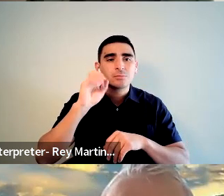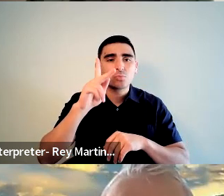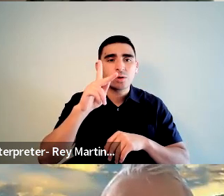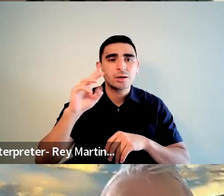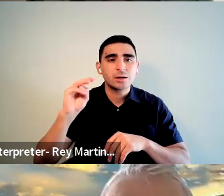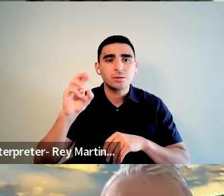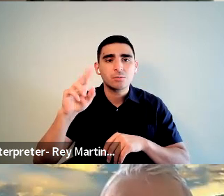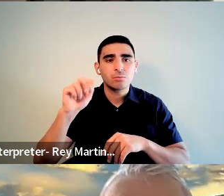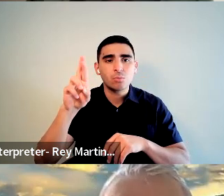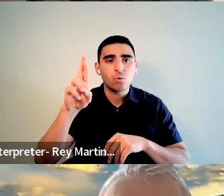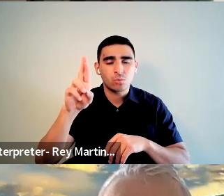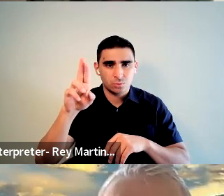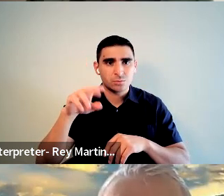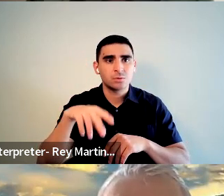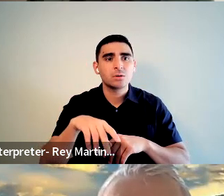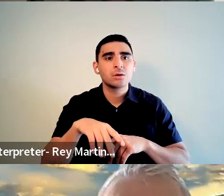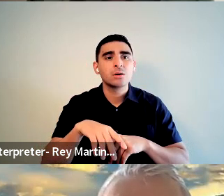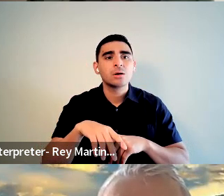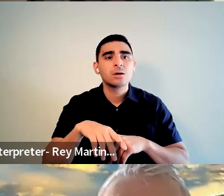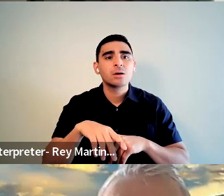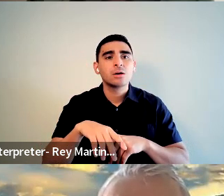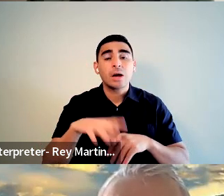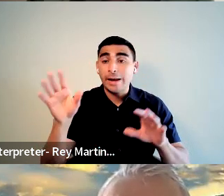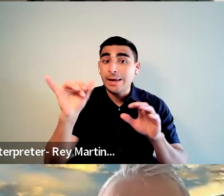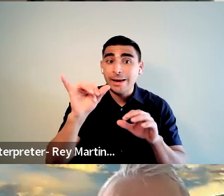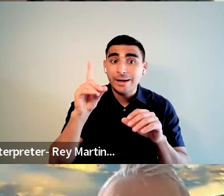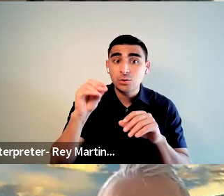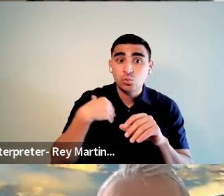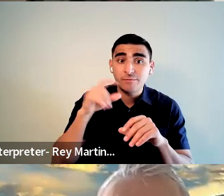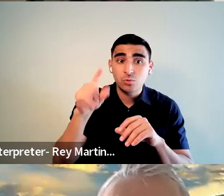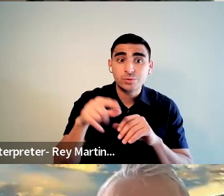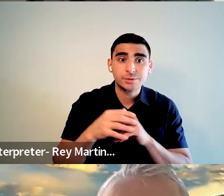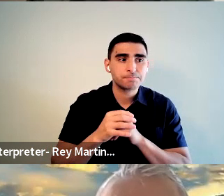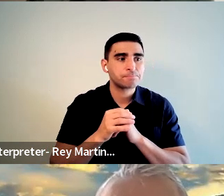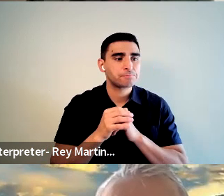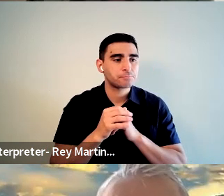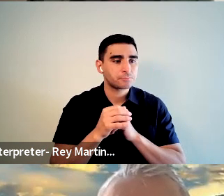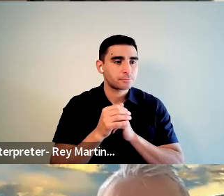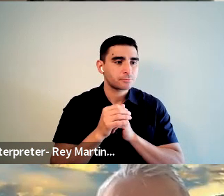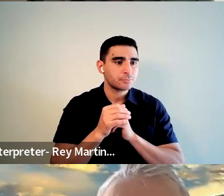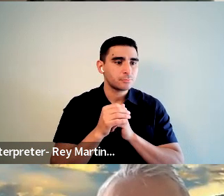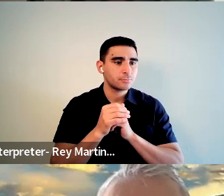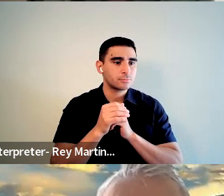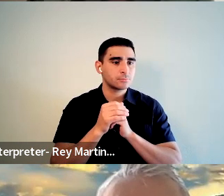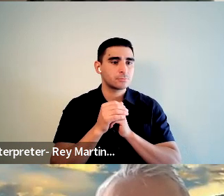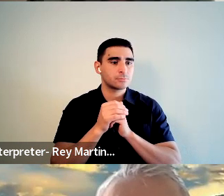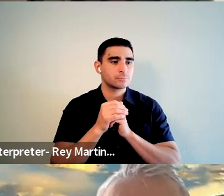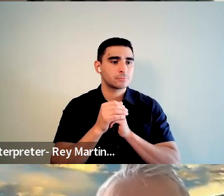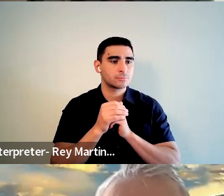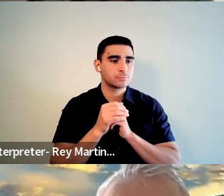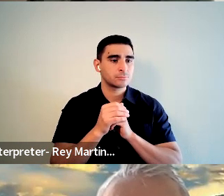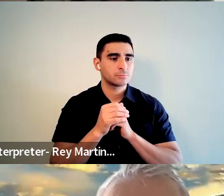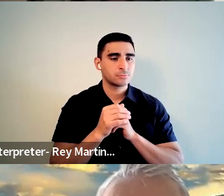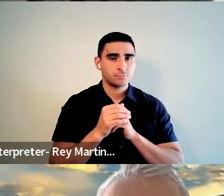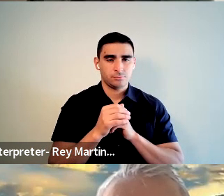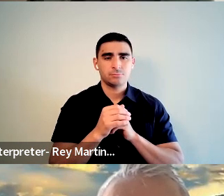And just wanting to clarify, I did have a question, not just a comment. And I'll say also in my own family, I